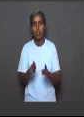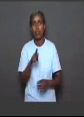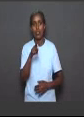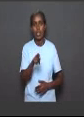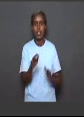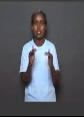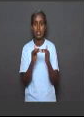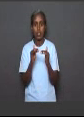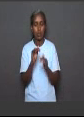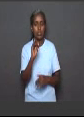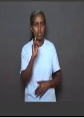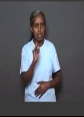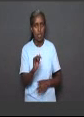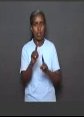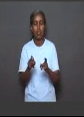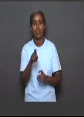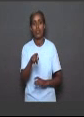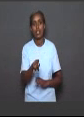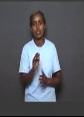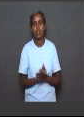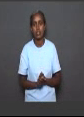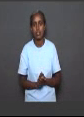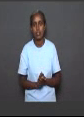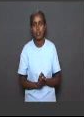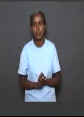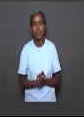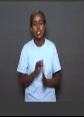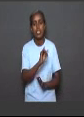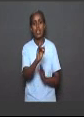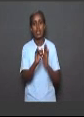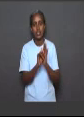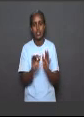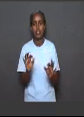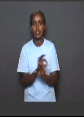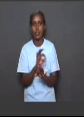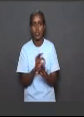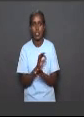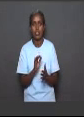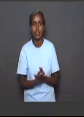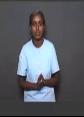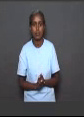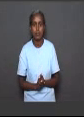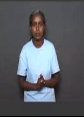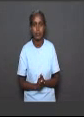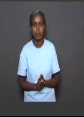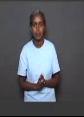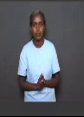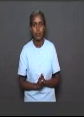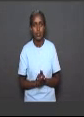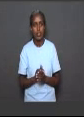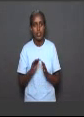G of x equals I of x, the identity function.